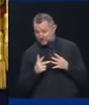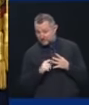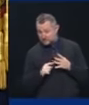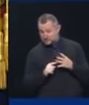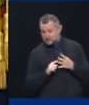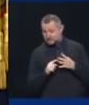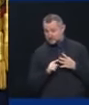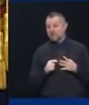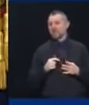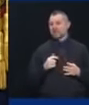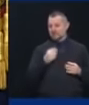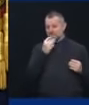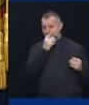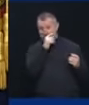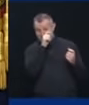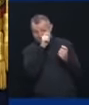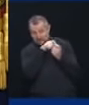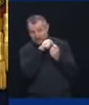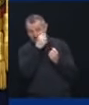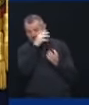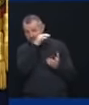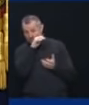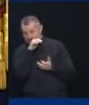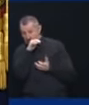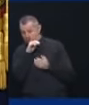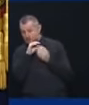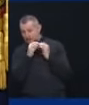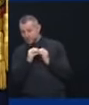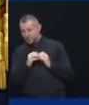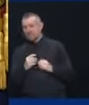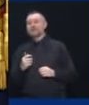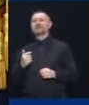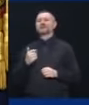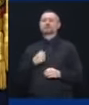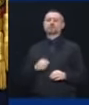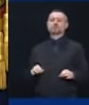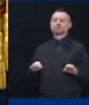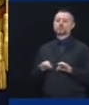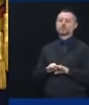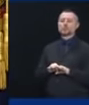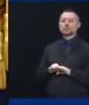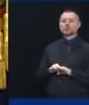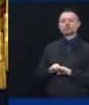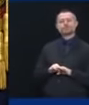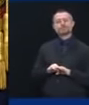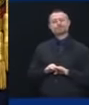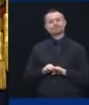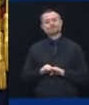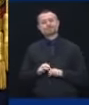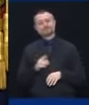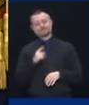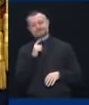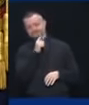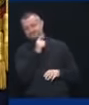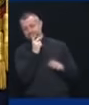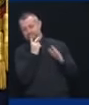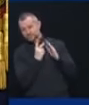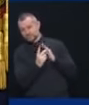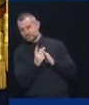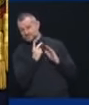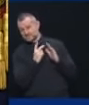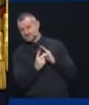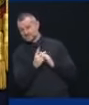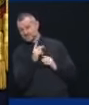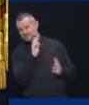there's more specificity. And I just want to make sure that the allocation projections that we're getting from